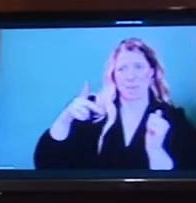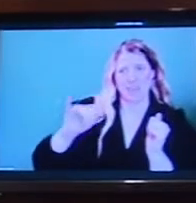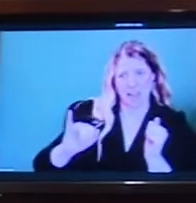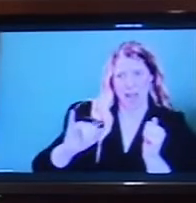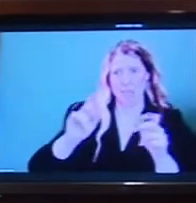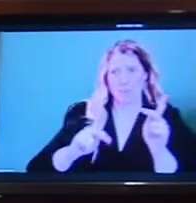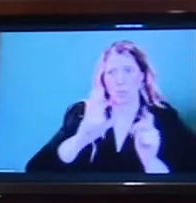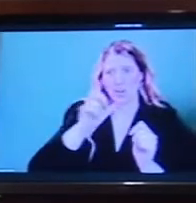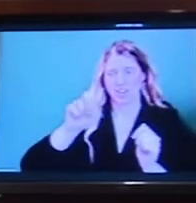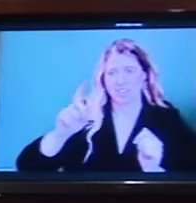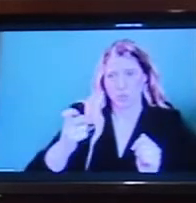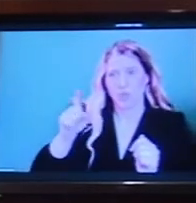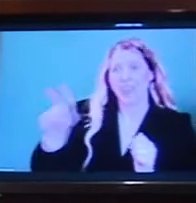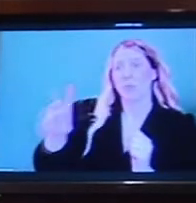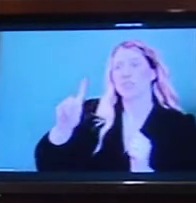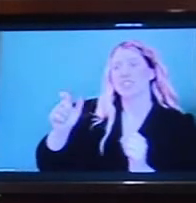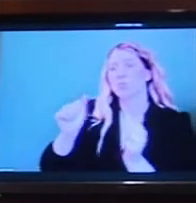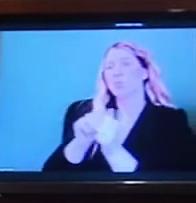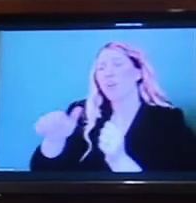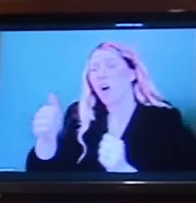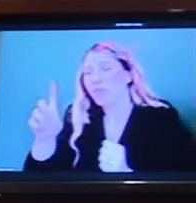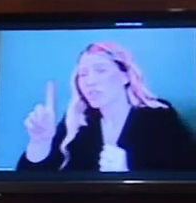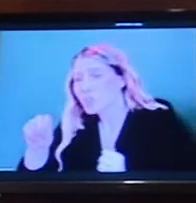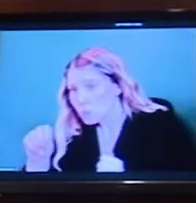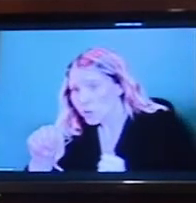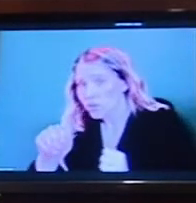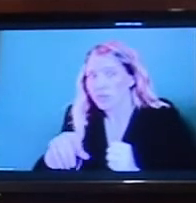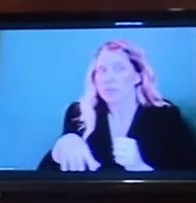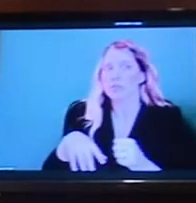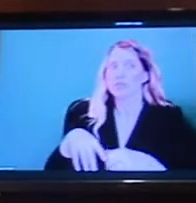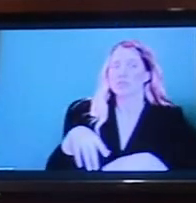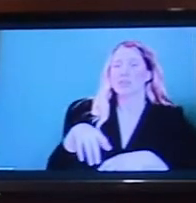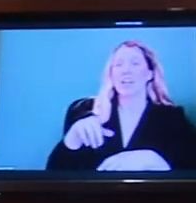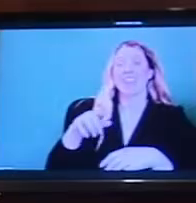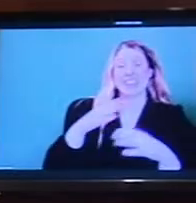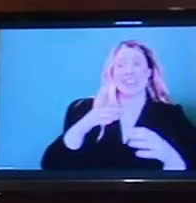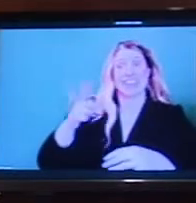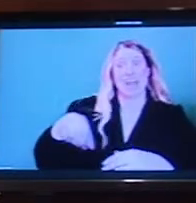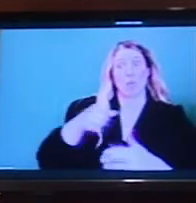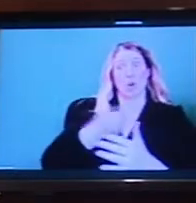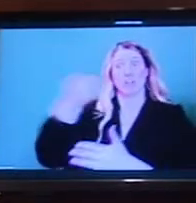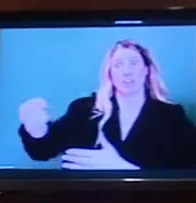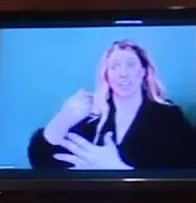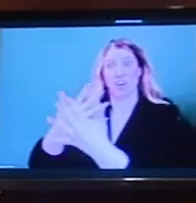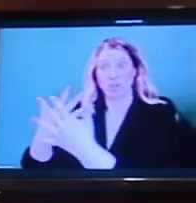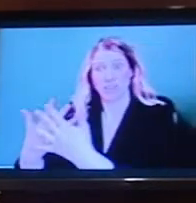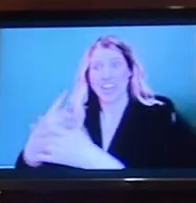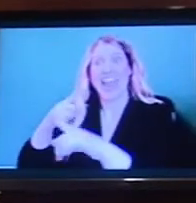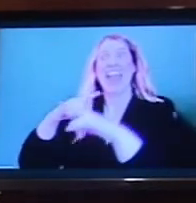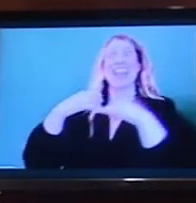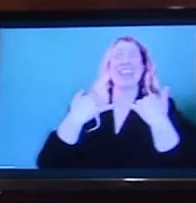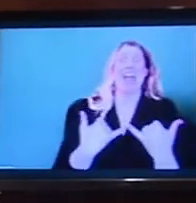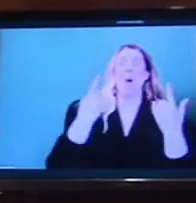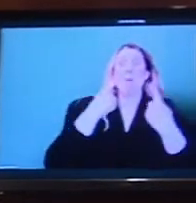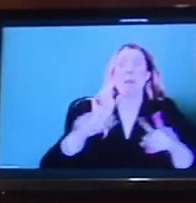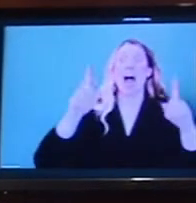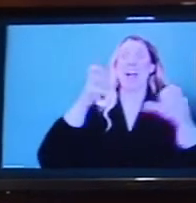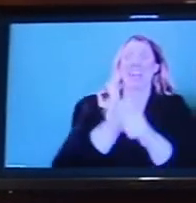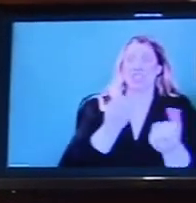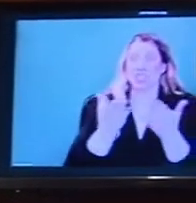with behavioral disorders, they've been disciplined, they've been incarcerated, and now they're finally getting the services that they need? Well,